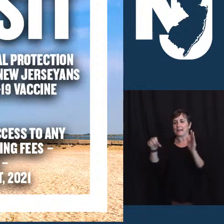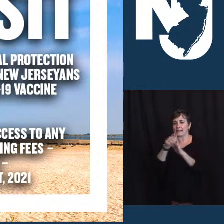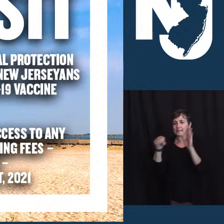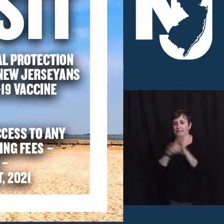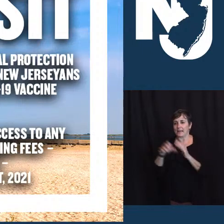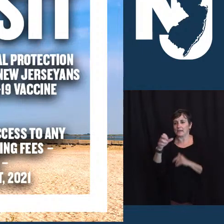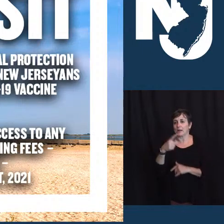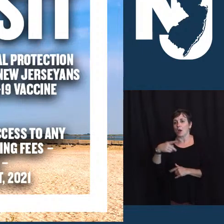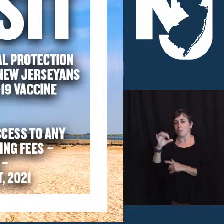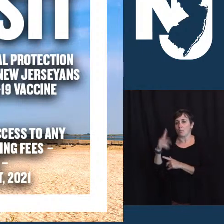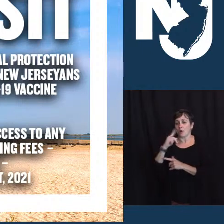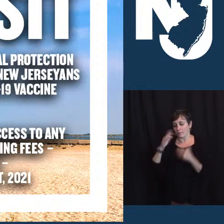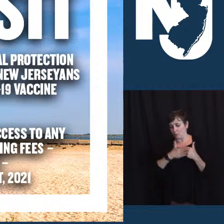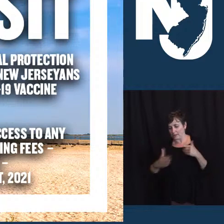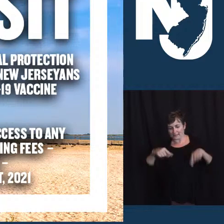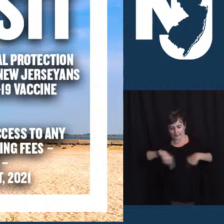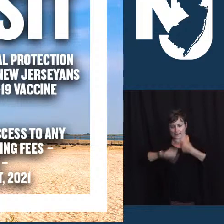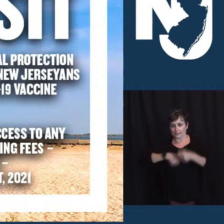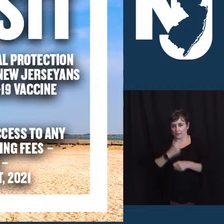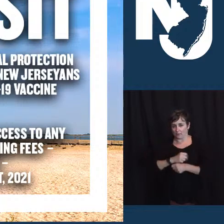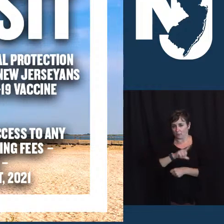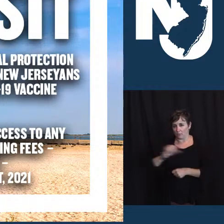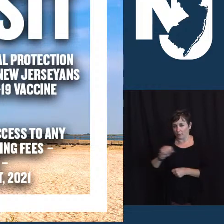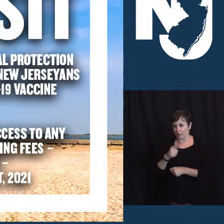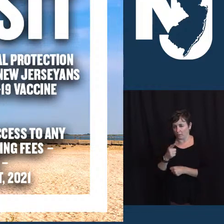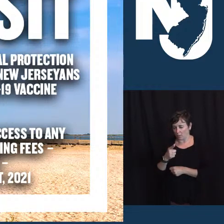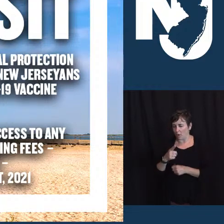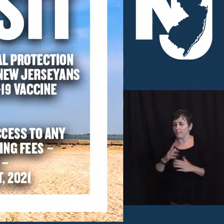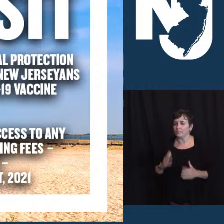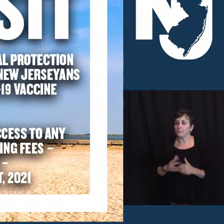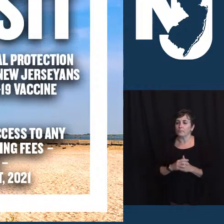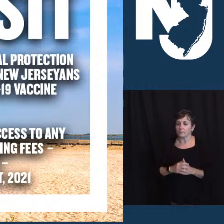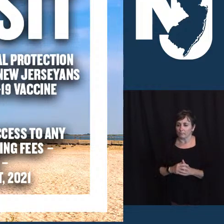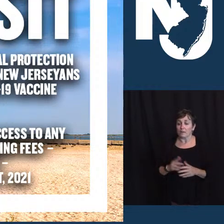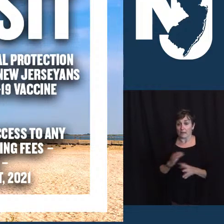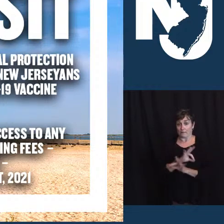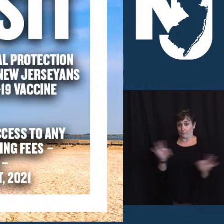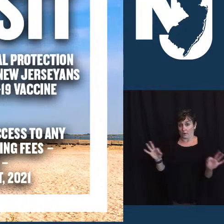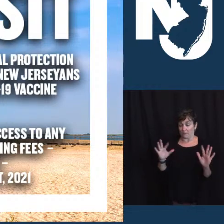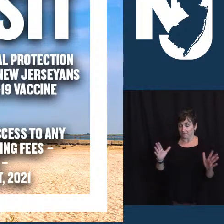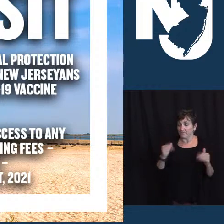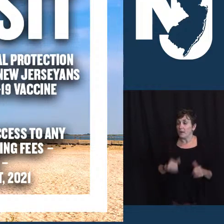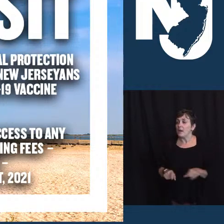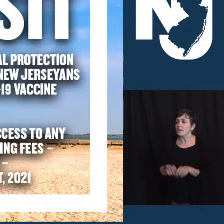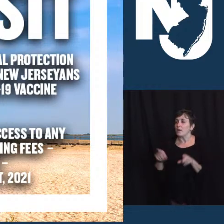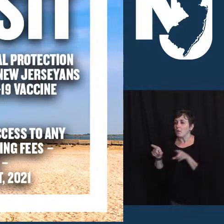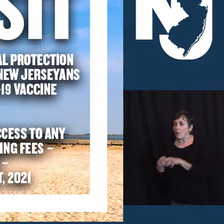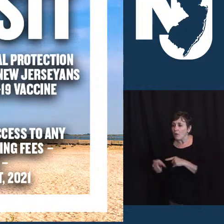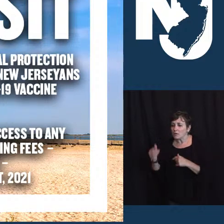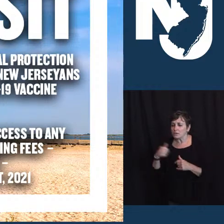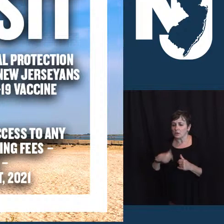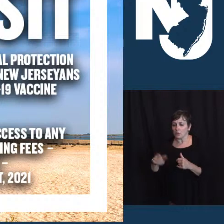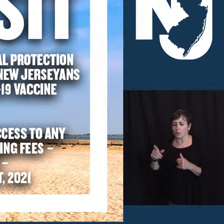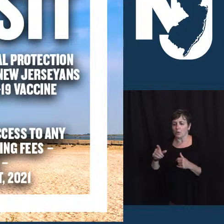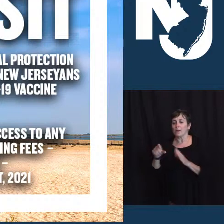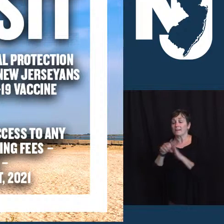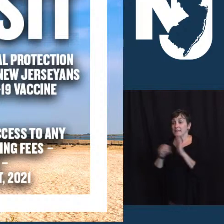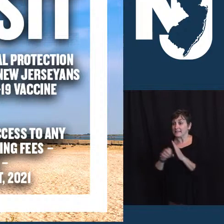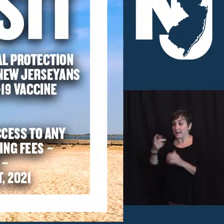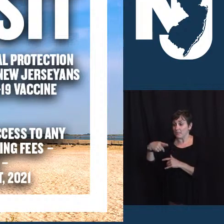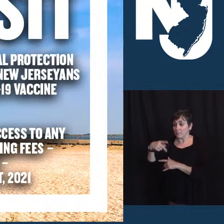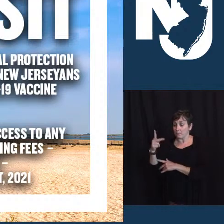calendar year. By the end of last week, Judy, DEP had emailed a state parks Vax Pass to